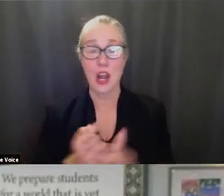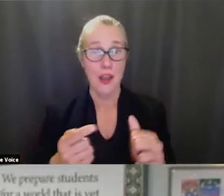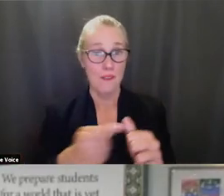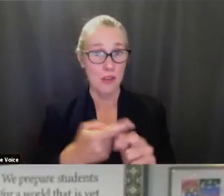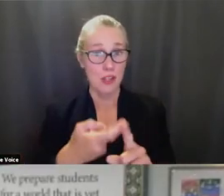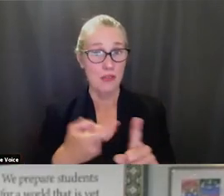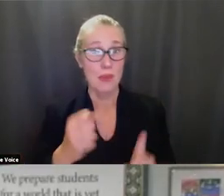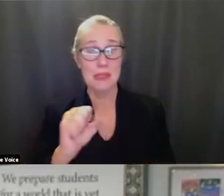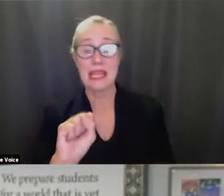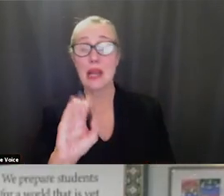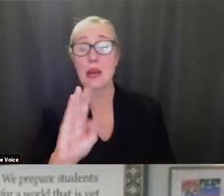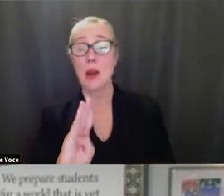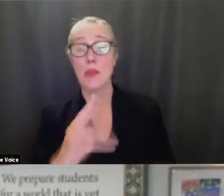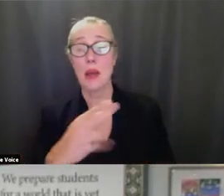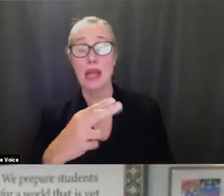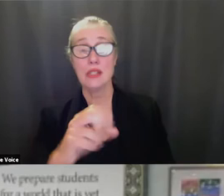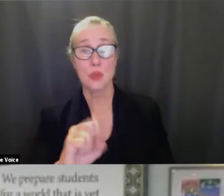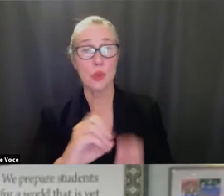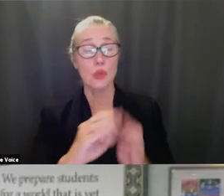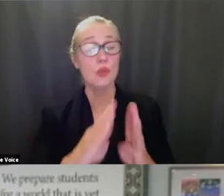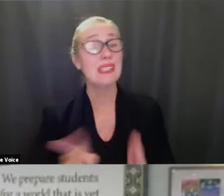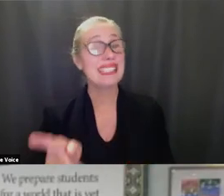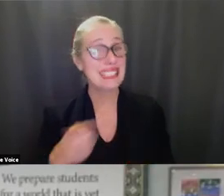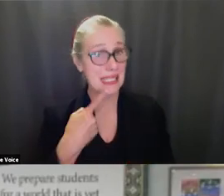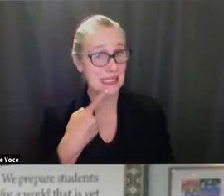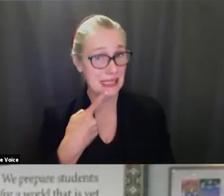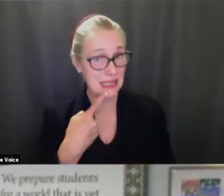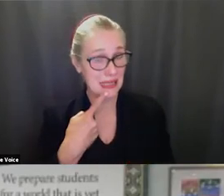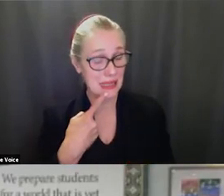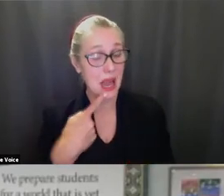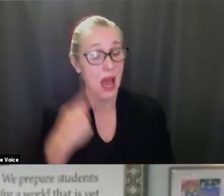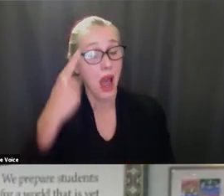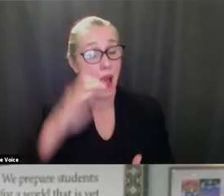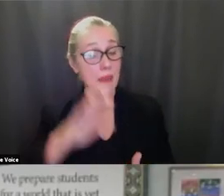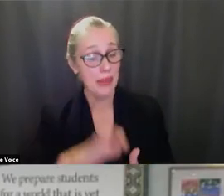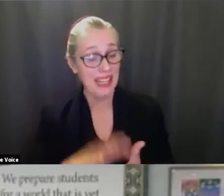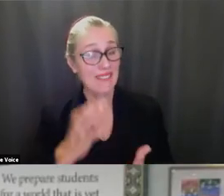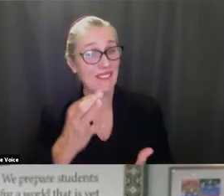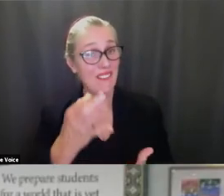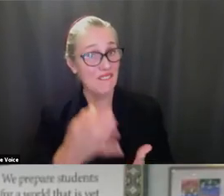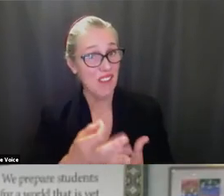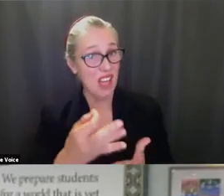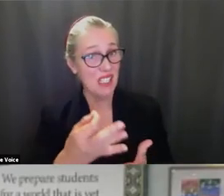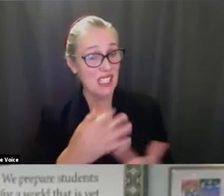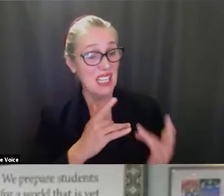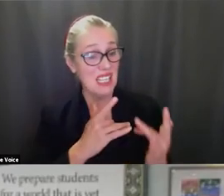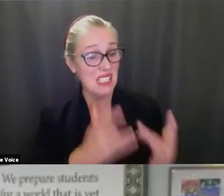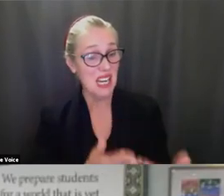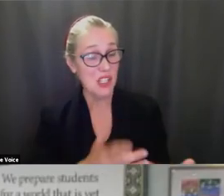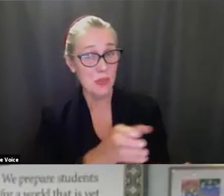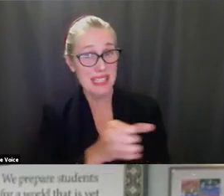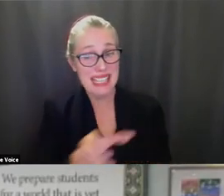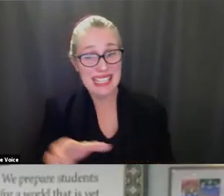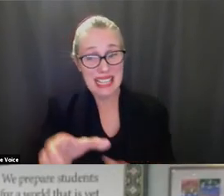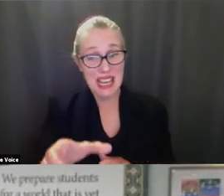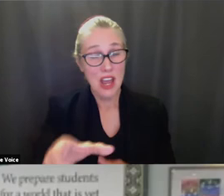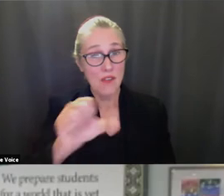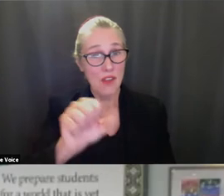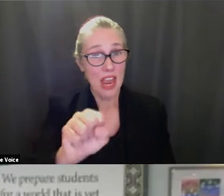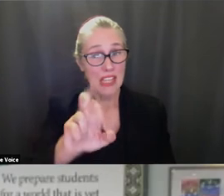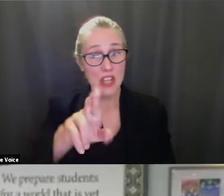santa barbara high school student who says i believe that funds that are usually set aside to have an sro on